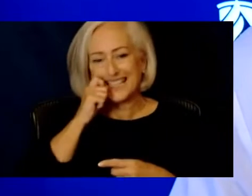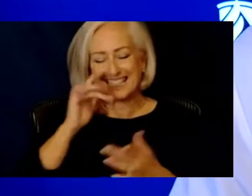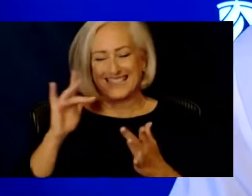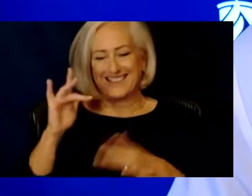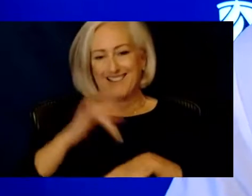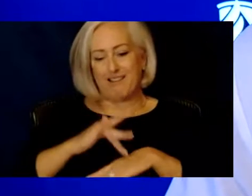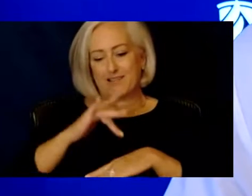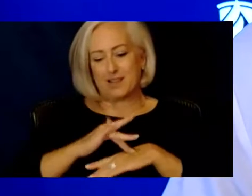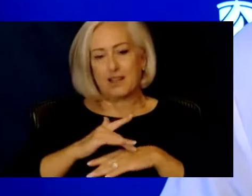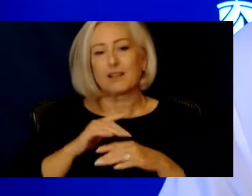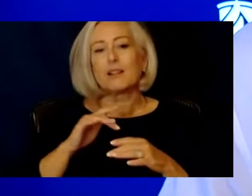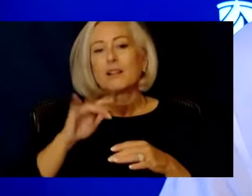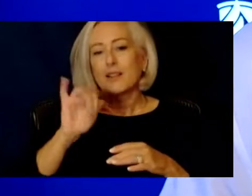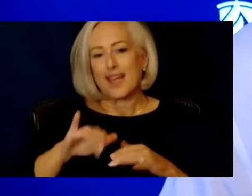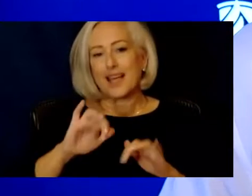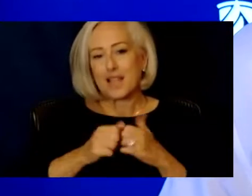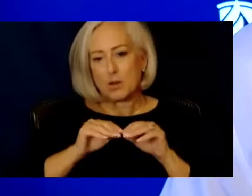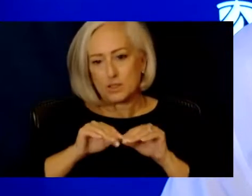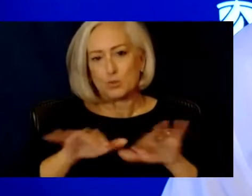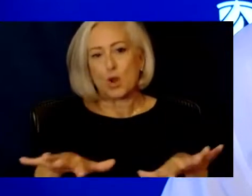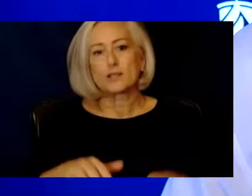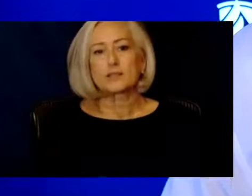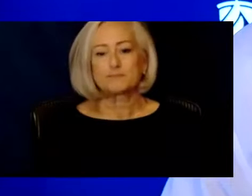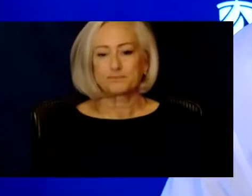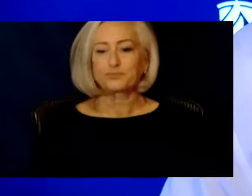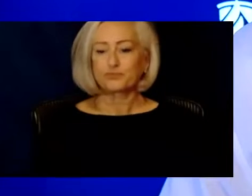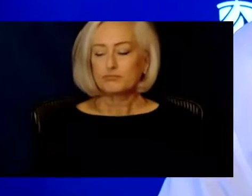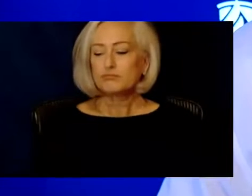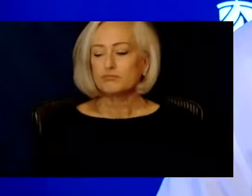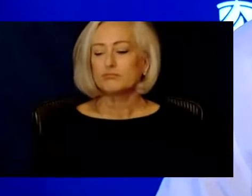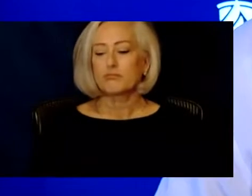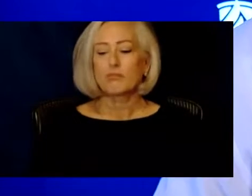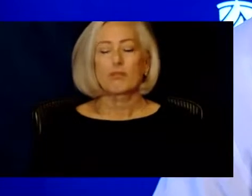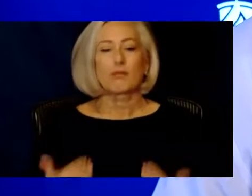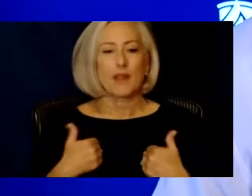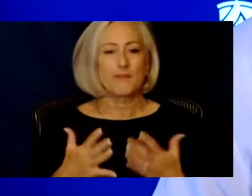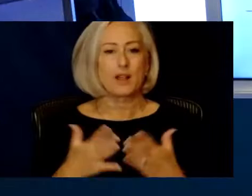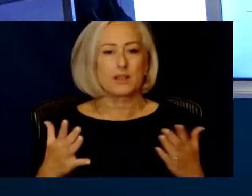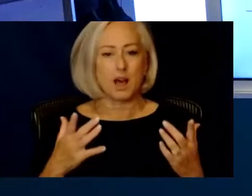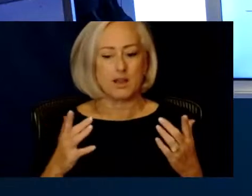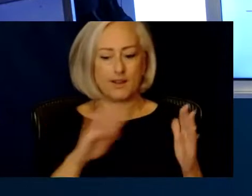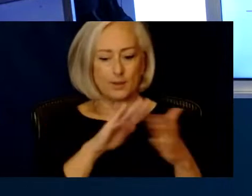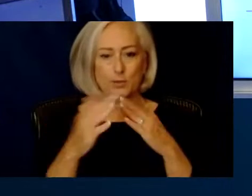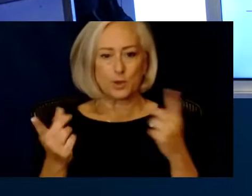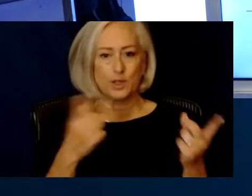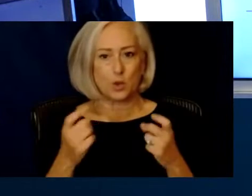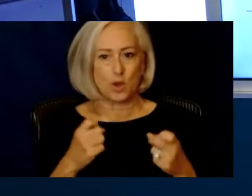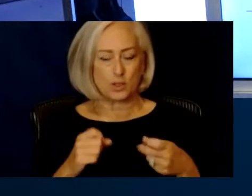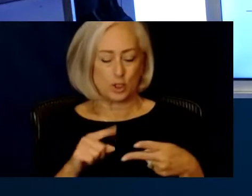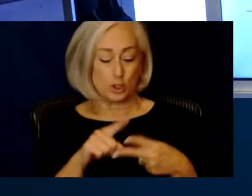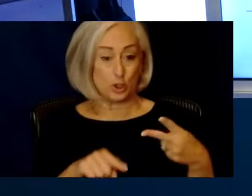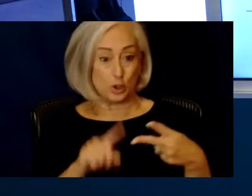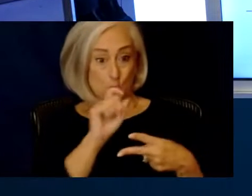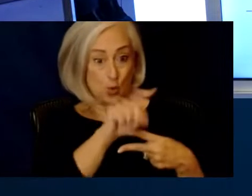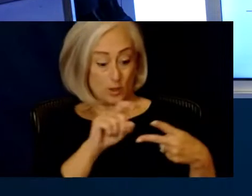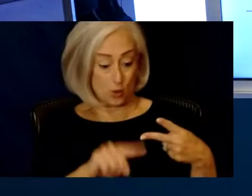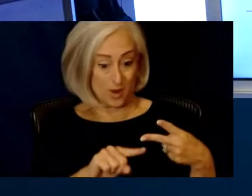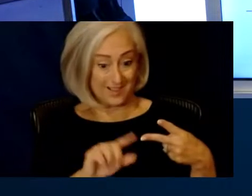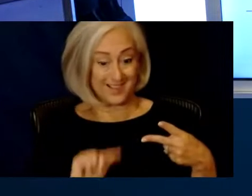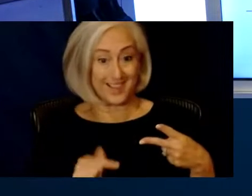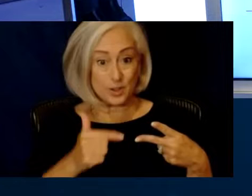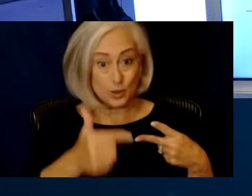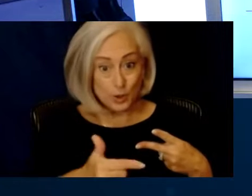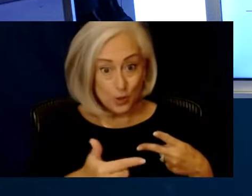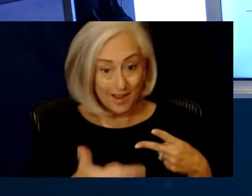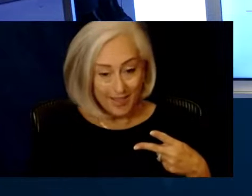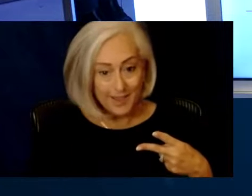spread. Jess. Dr. Stites, we are getting a lot of community questions today, so I'm going to ask 2 right now, then I'll let you get back, and then you can come back to me in just a bit. Yes,